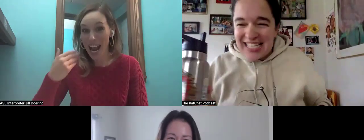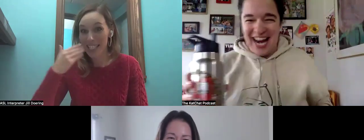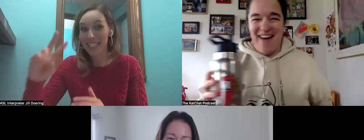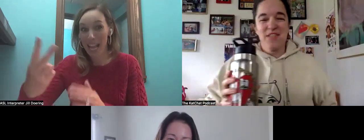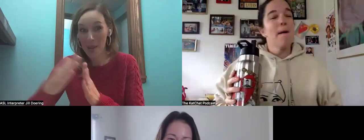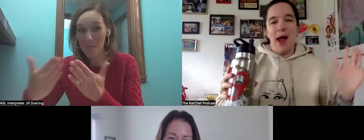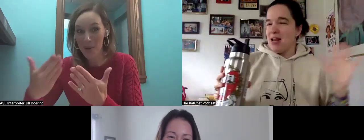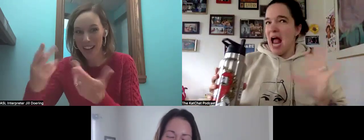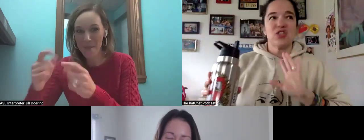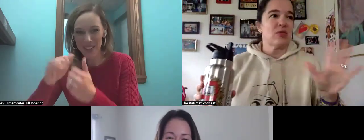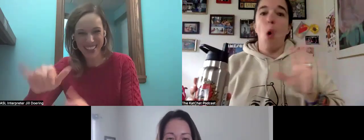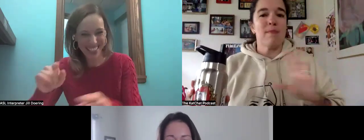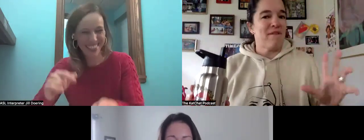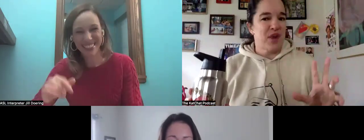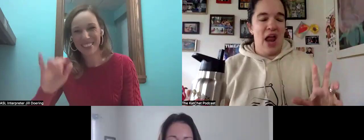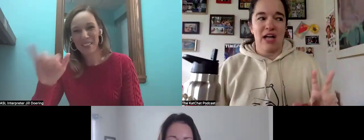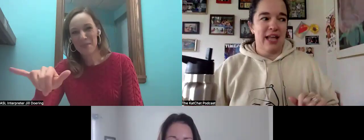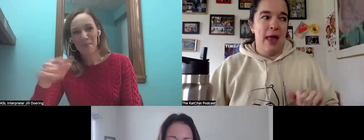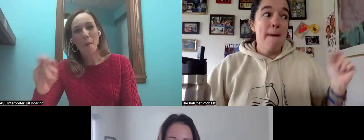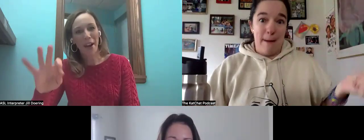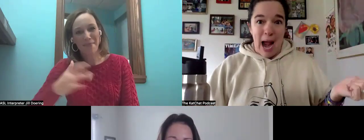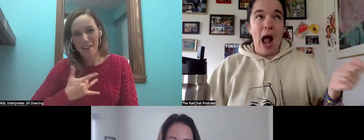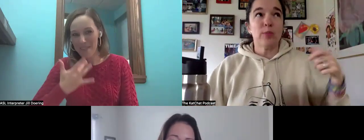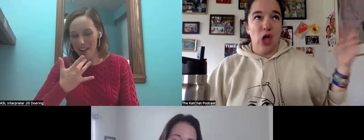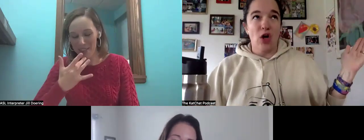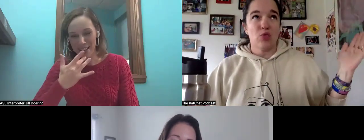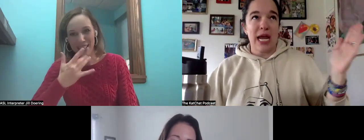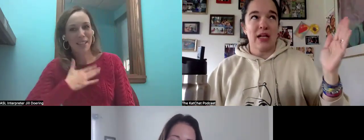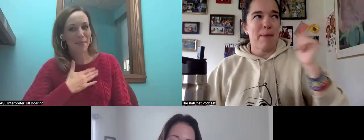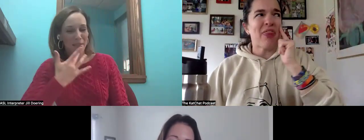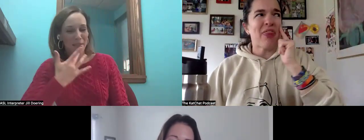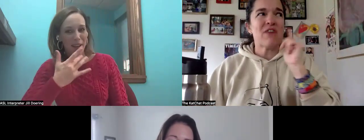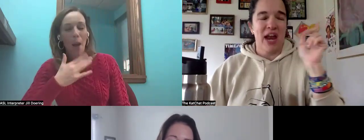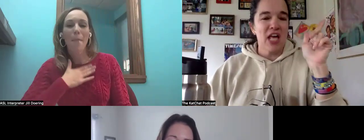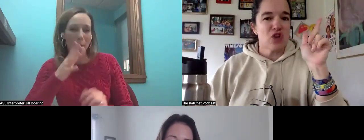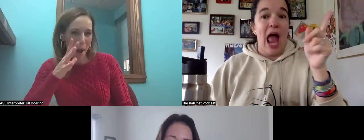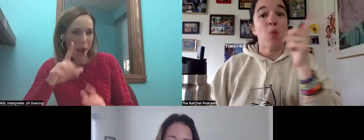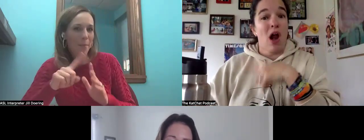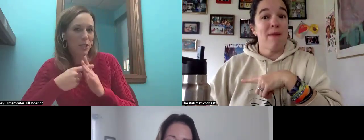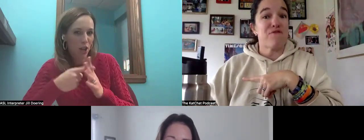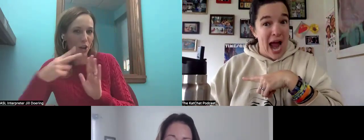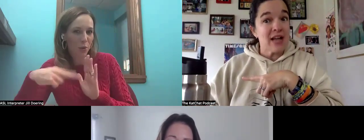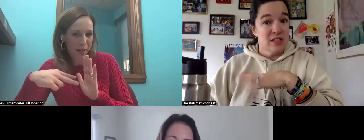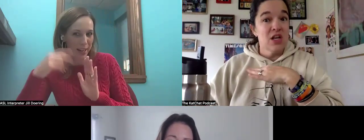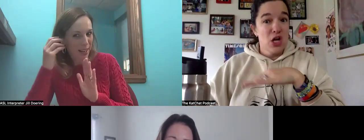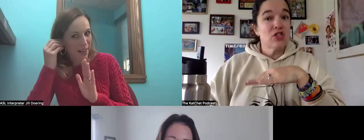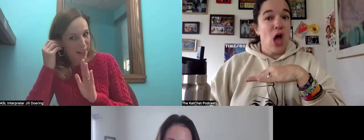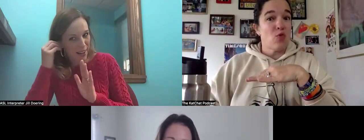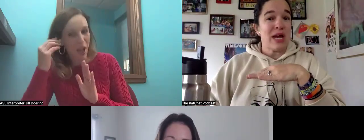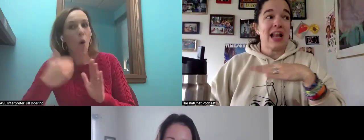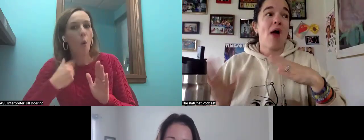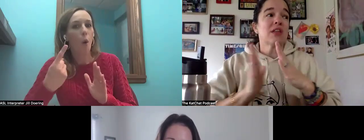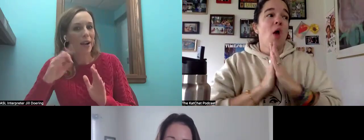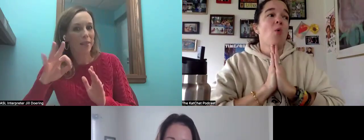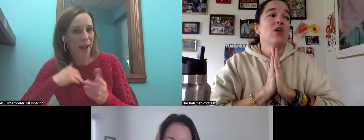Oh, Yeah. but Yeah. one of my favorites, and my mom started reading about it. She finished it, and one of my friends